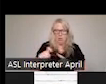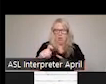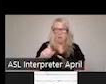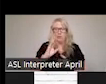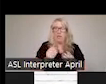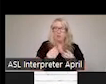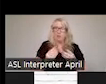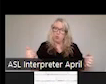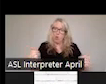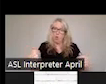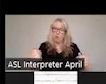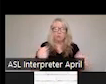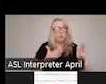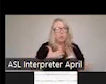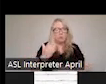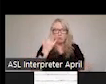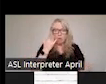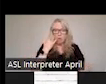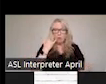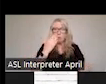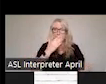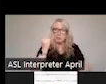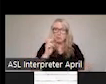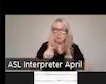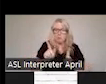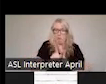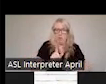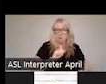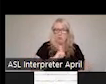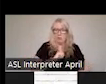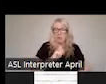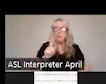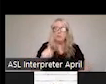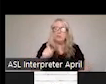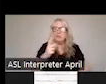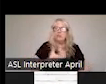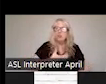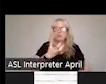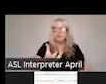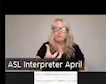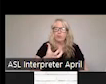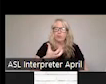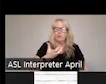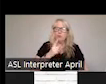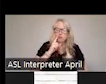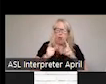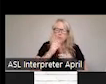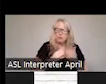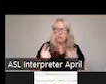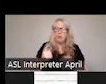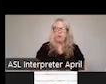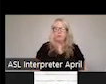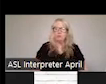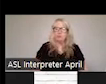resolved over the phone, because I think people like me just needed someone to talk to, and